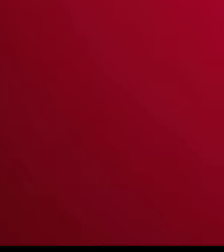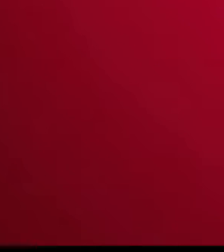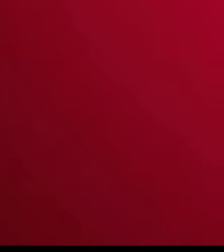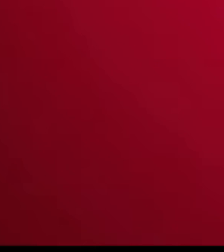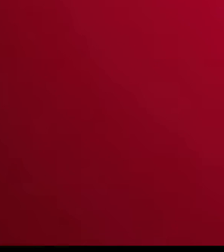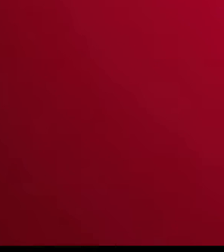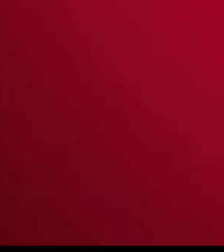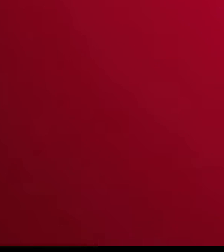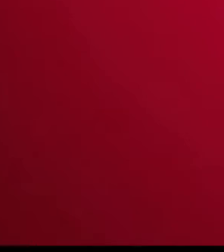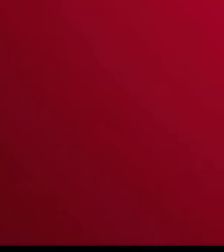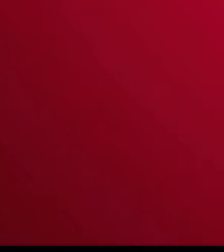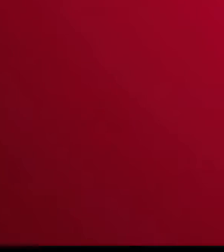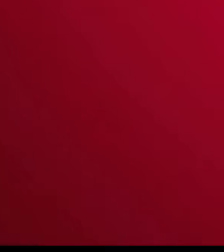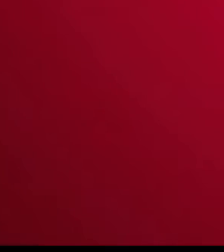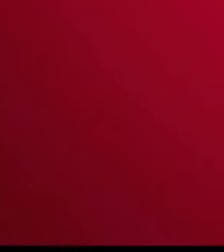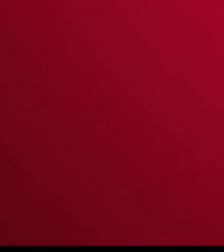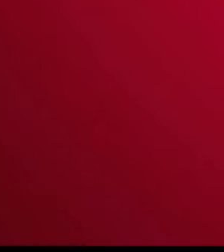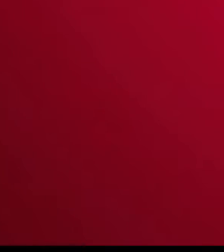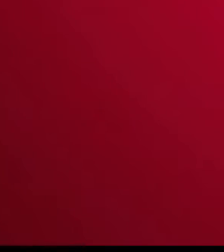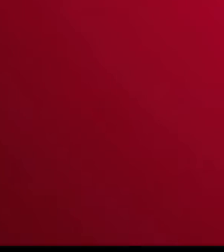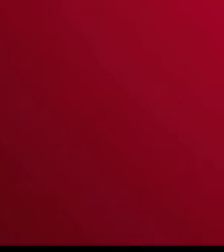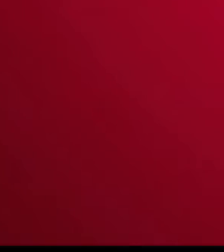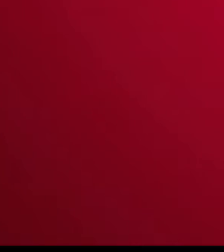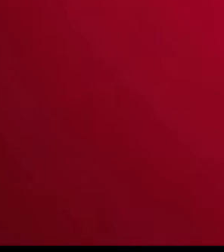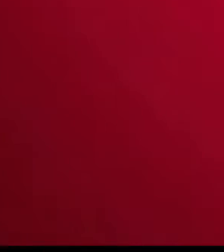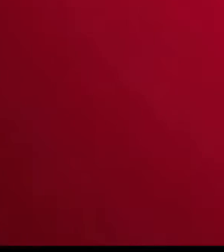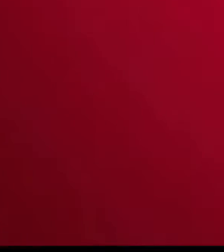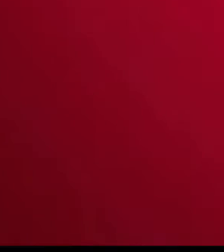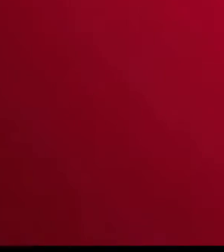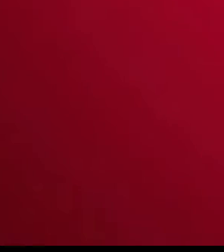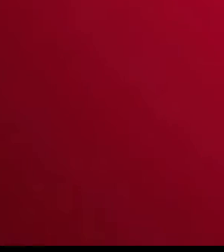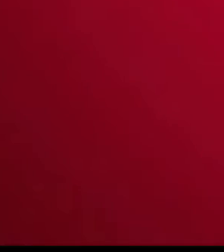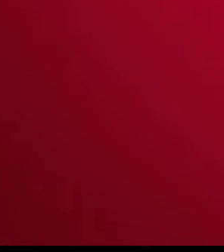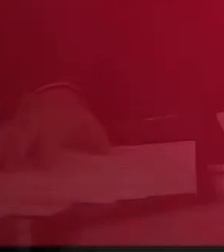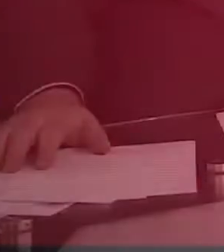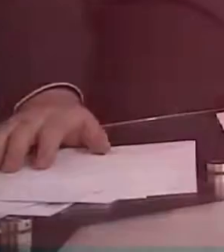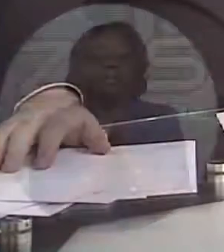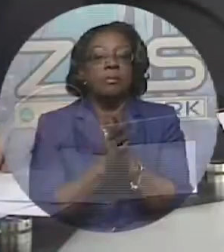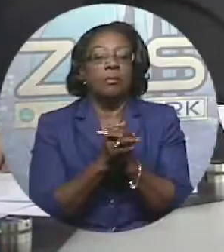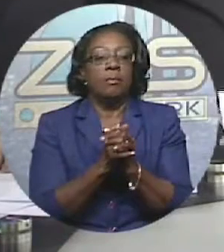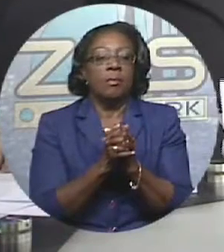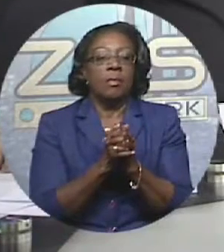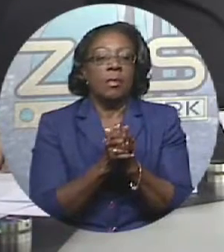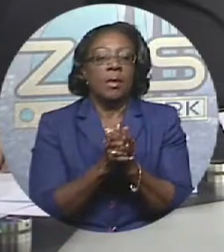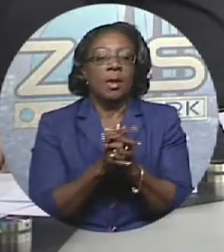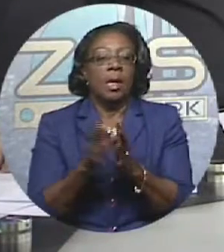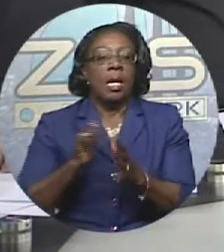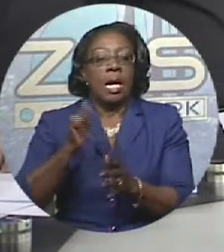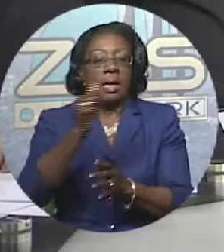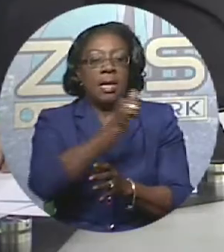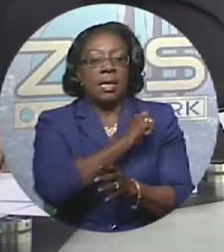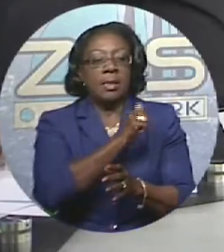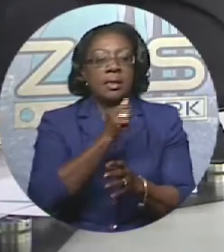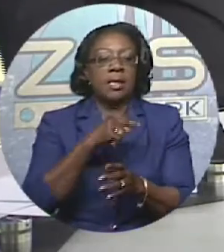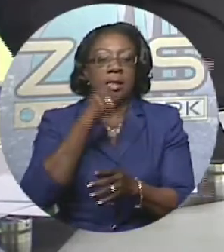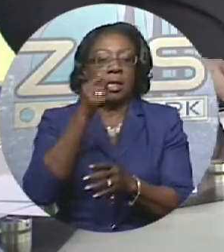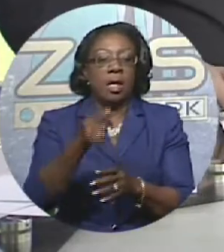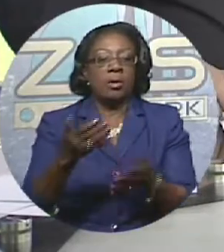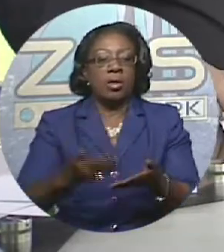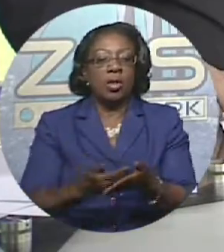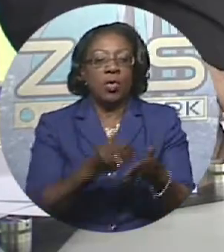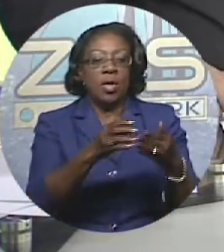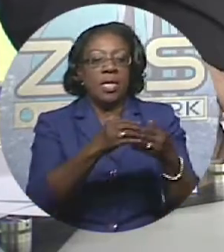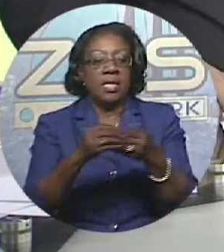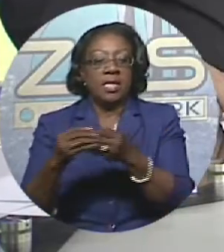portion of the news brought to you by McDonald's. McDonald's, I'm loving it. Atlantis has announced new leadership at the property